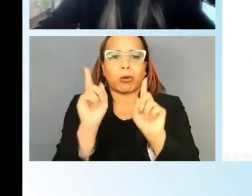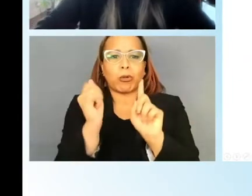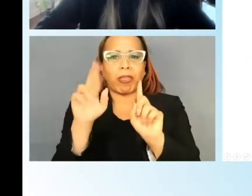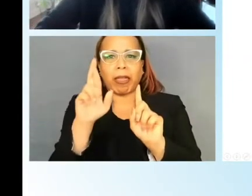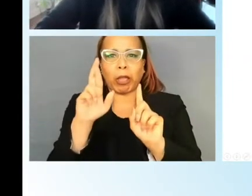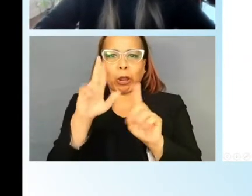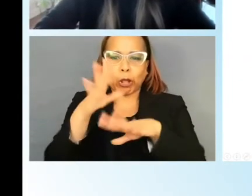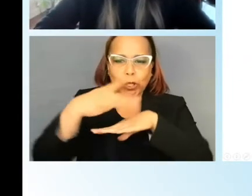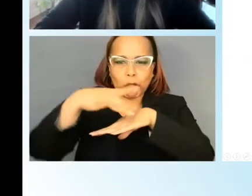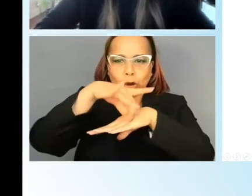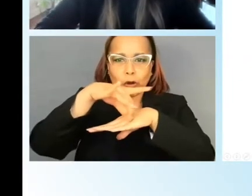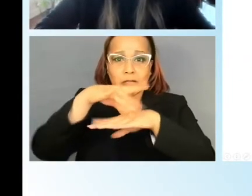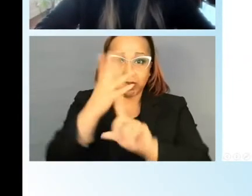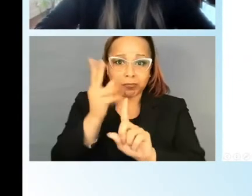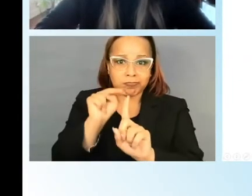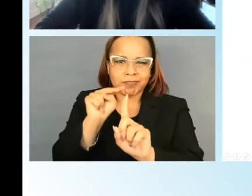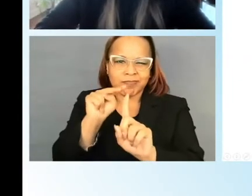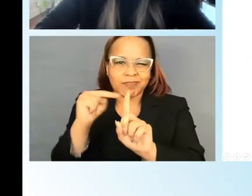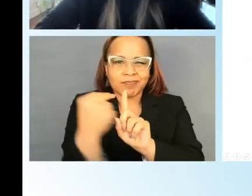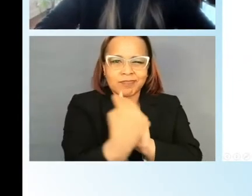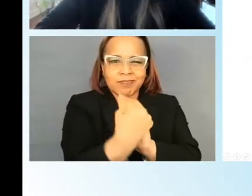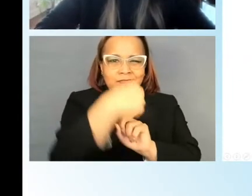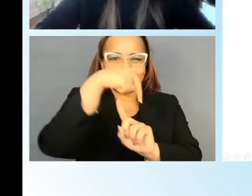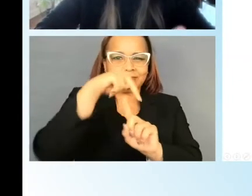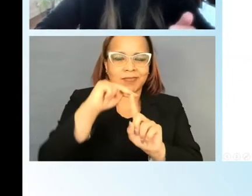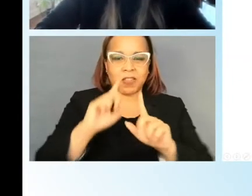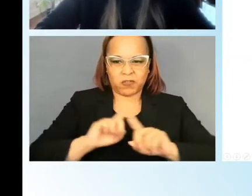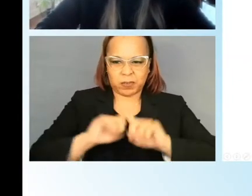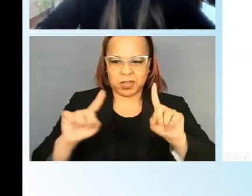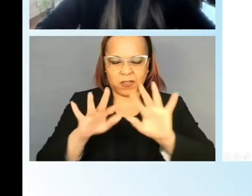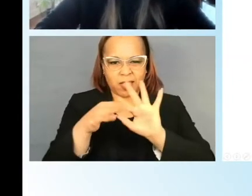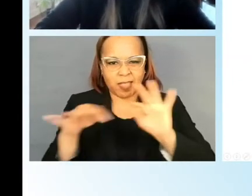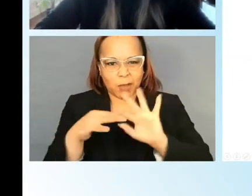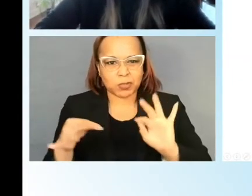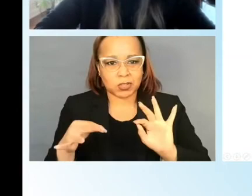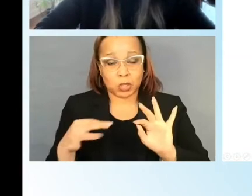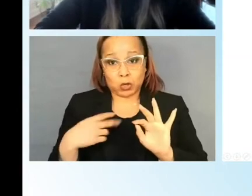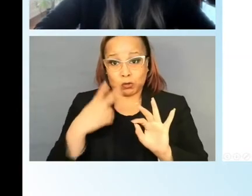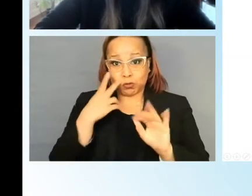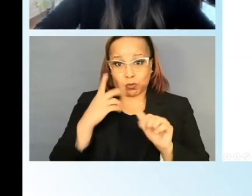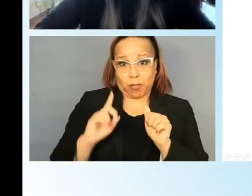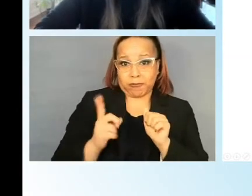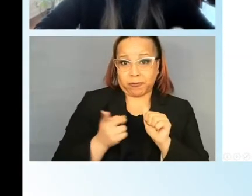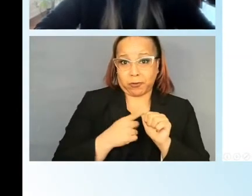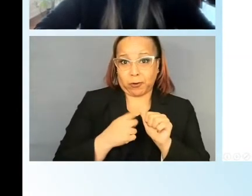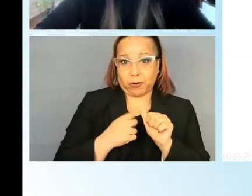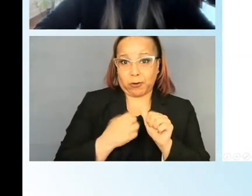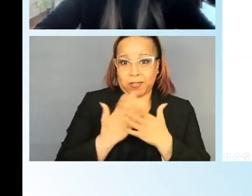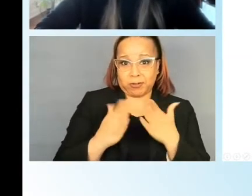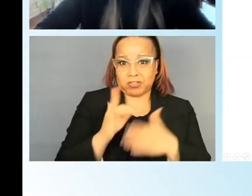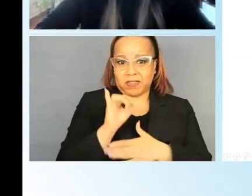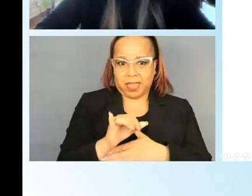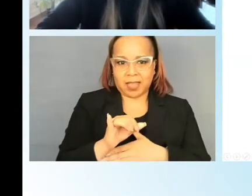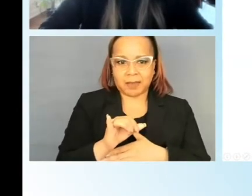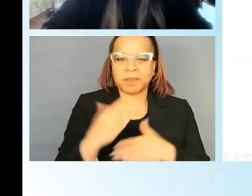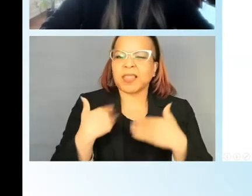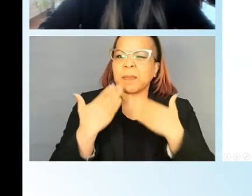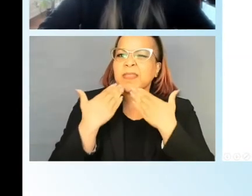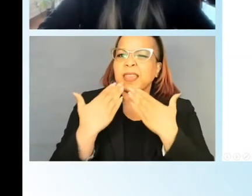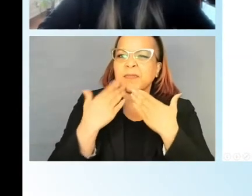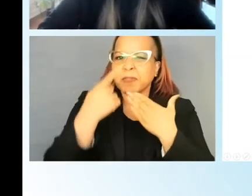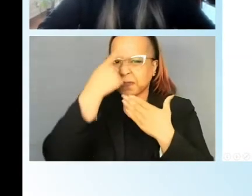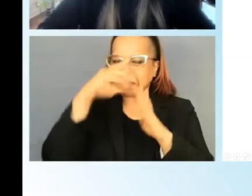different perspectives, from different languages. So you saw the very first iteration of that, and I'm thankful for you for showing